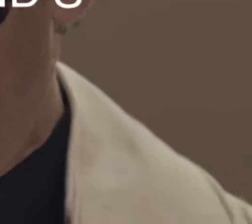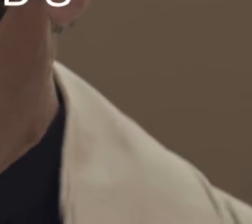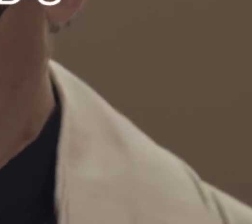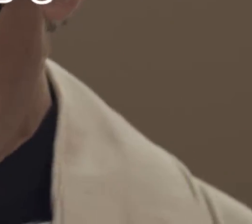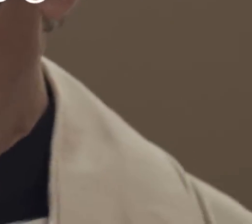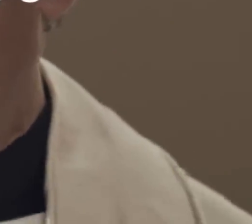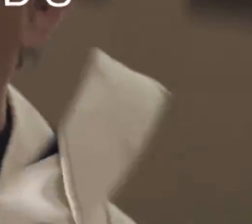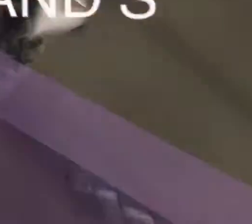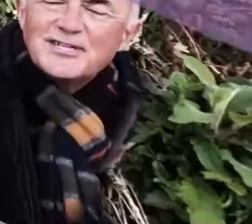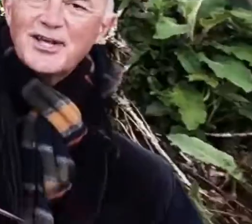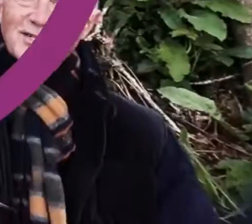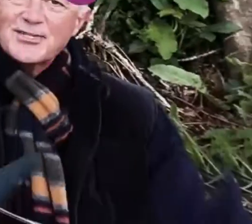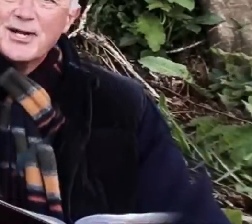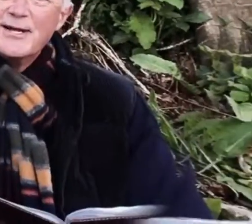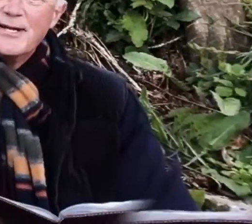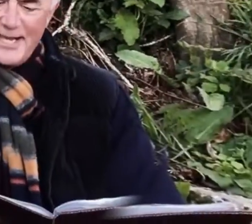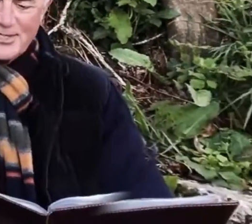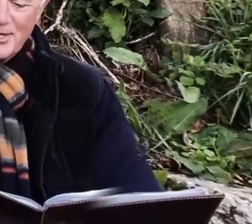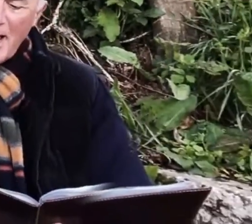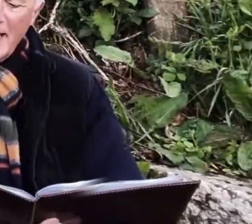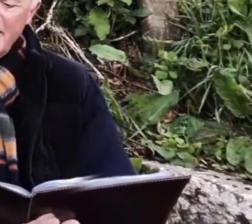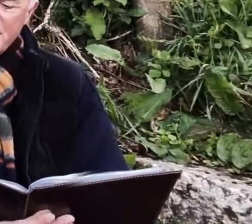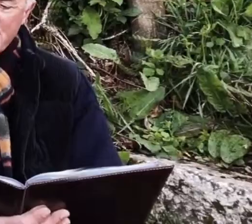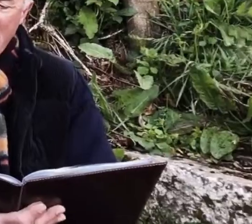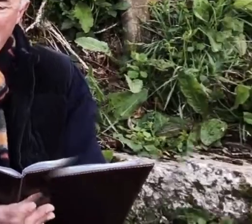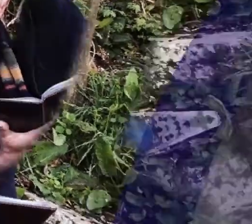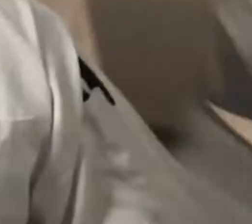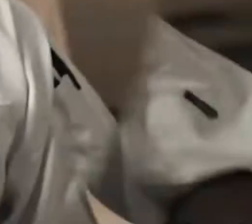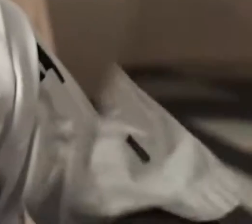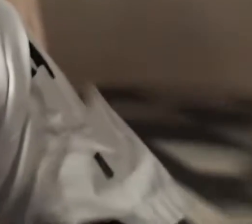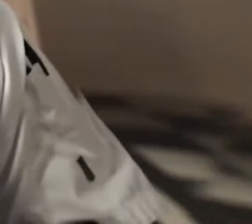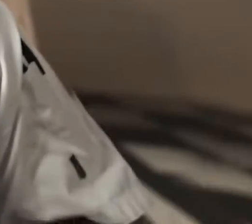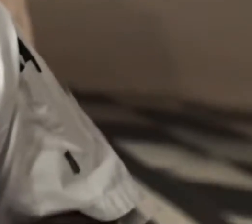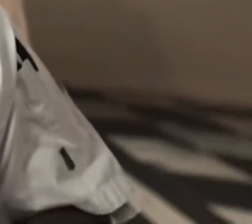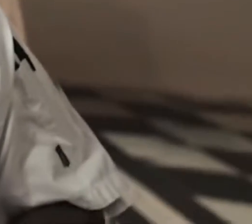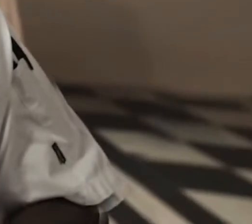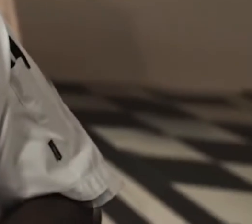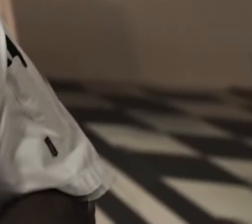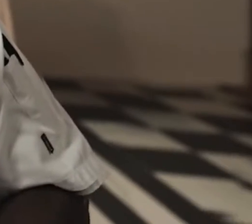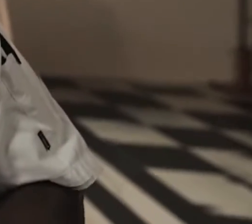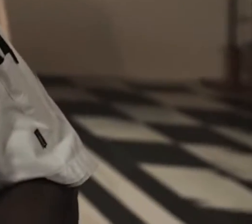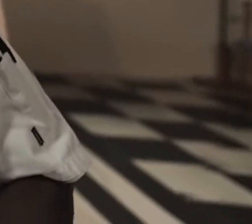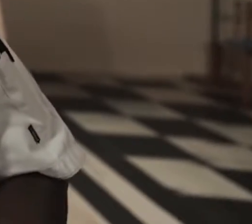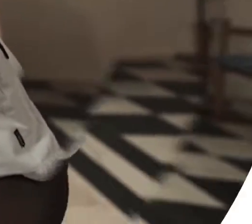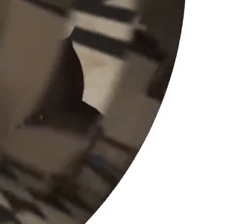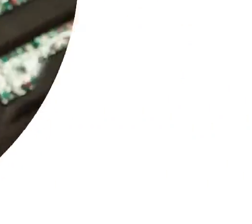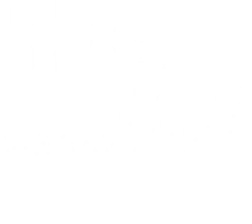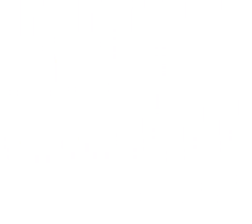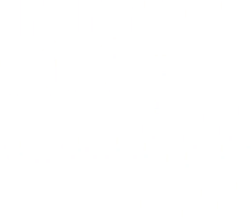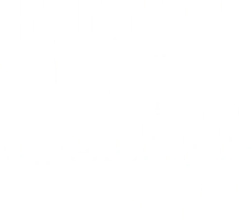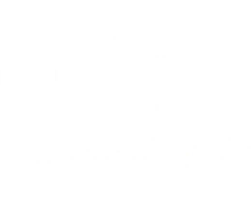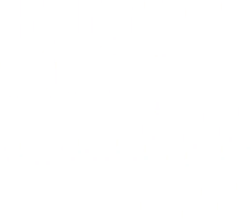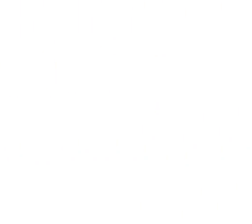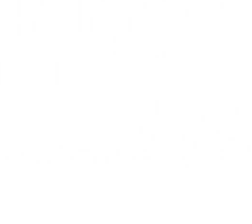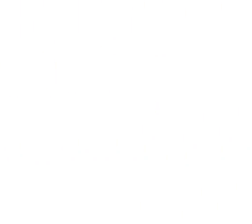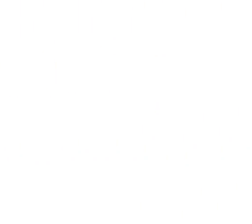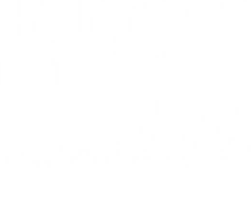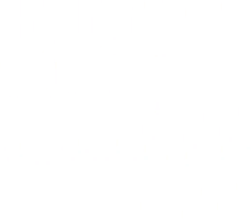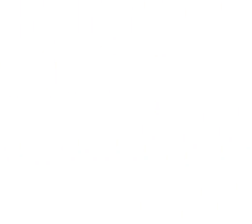the sake of the world. Jesus is alive today. Lord, in your mercy, hear our prayer.